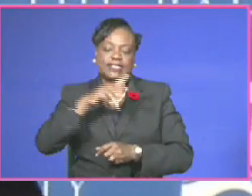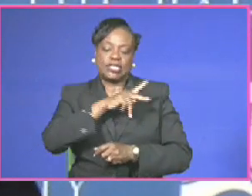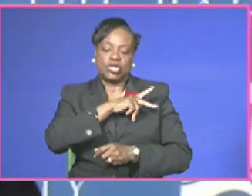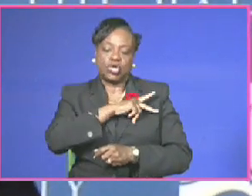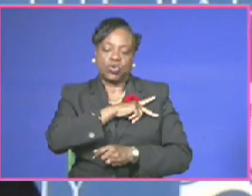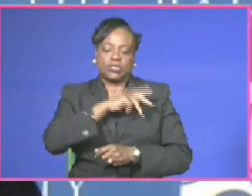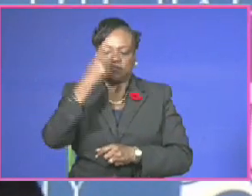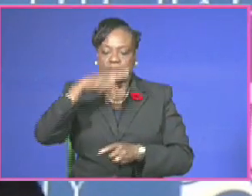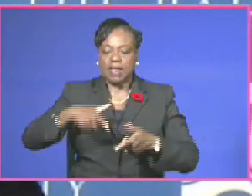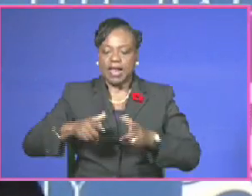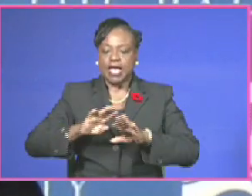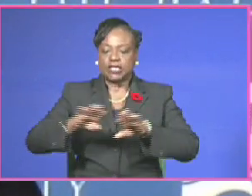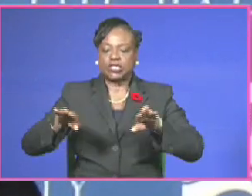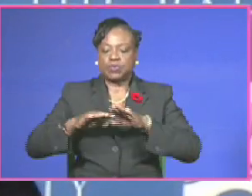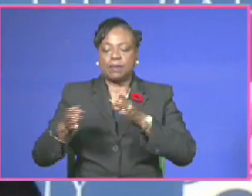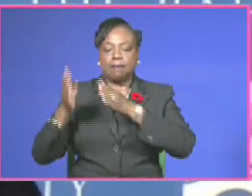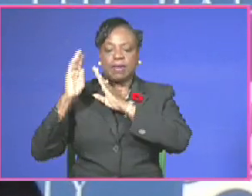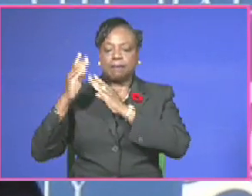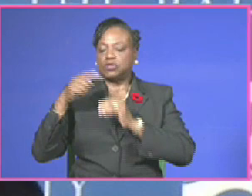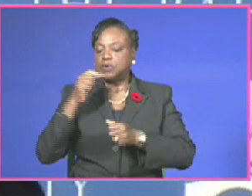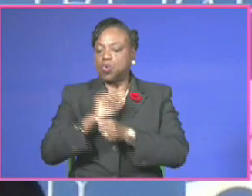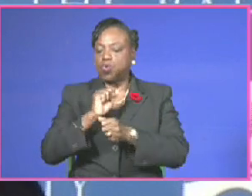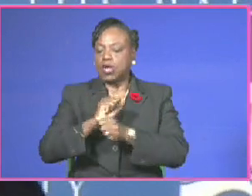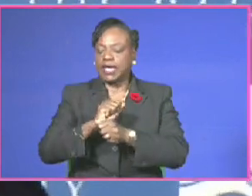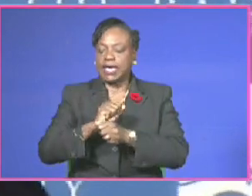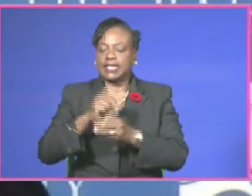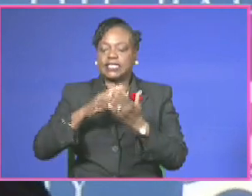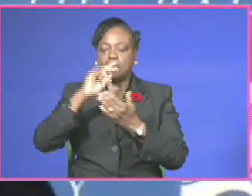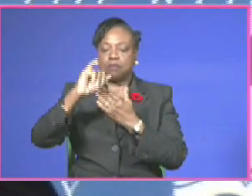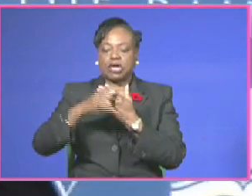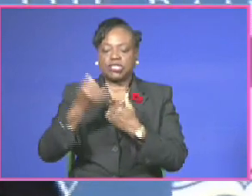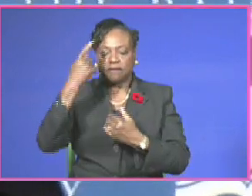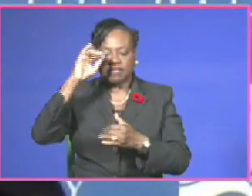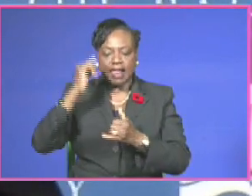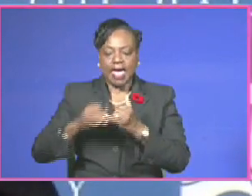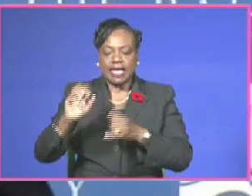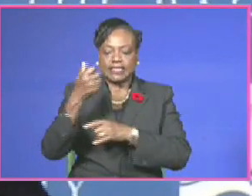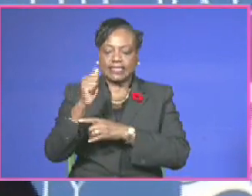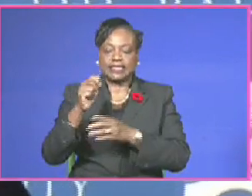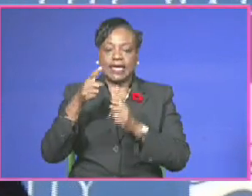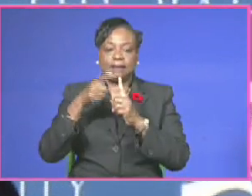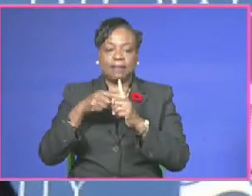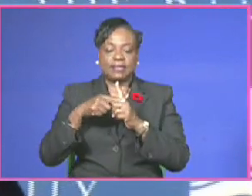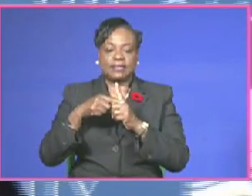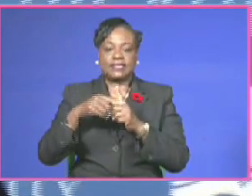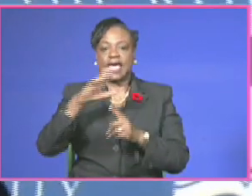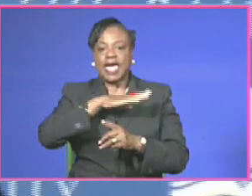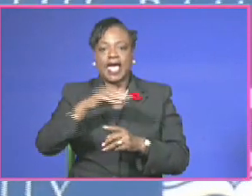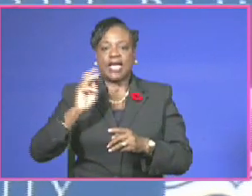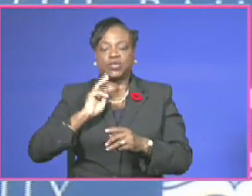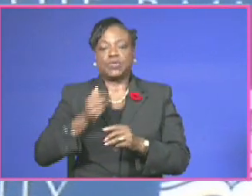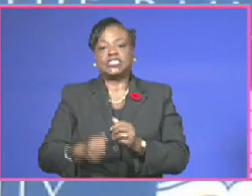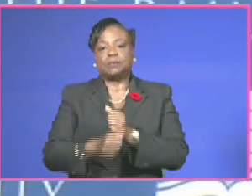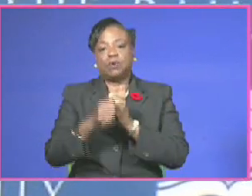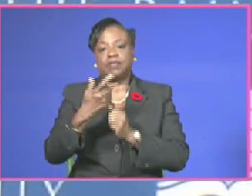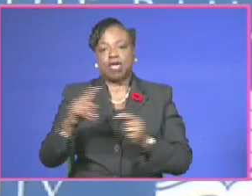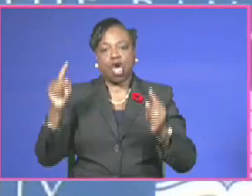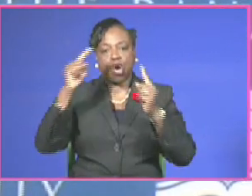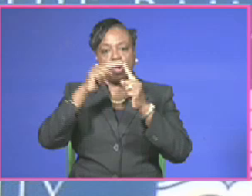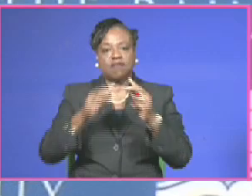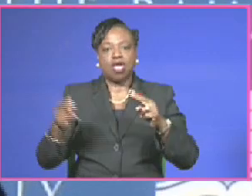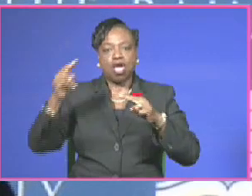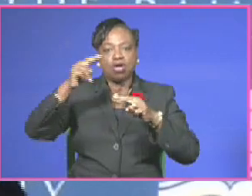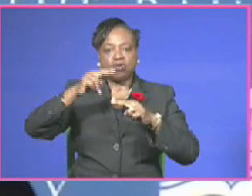Swim Bahamas, who have been working on this project over the past 10 months. And we totally support their goal of increasing the